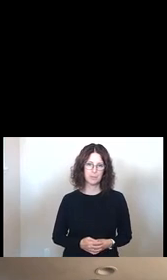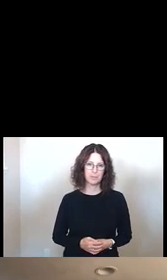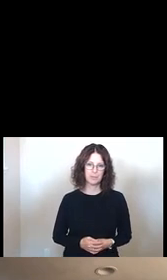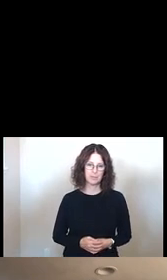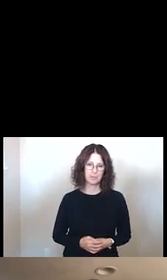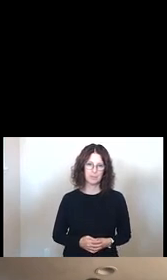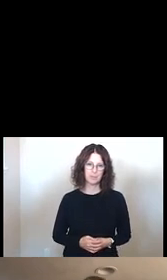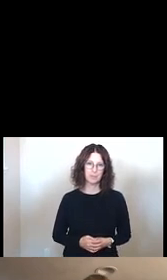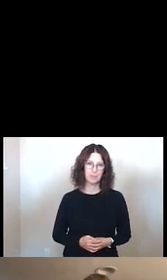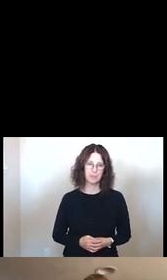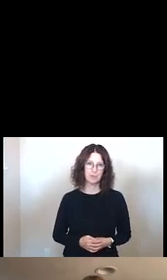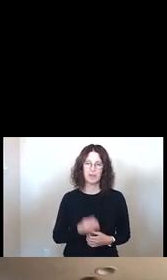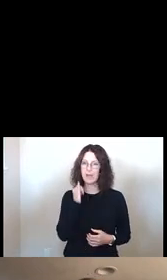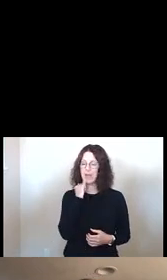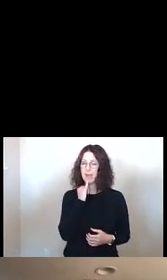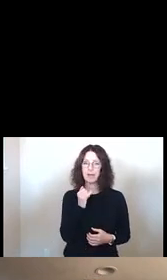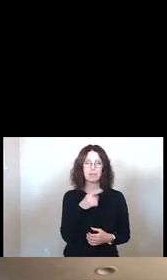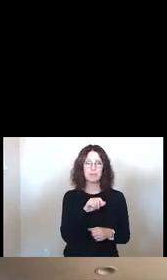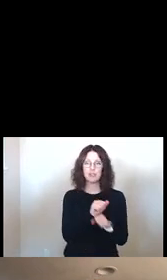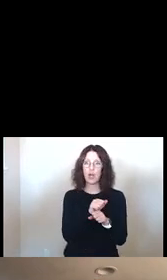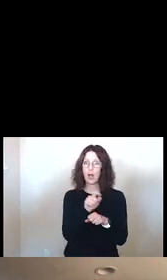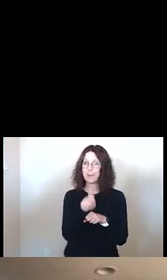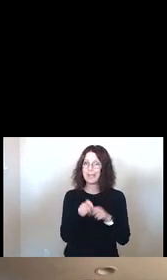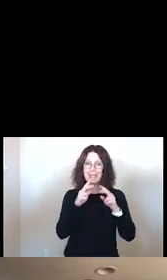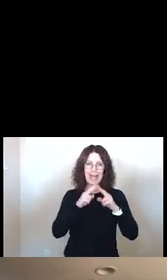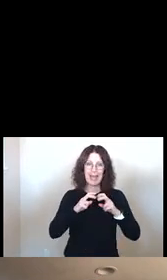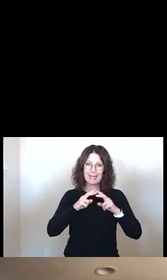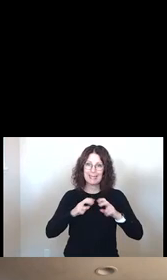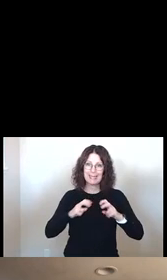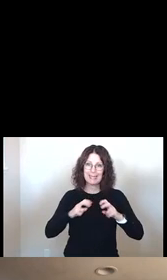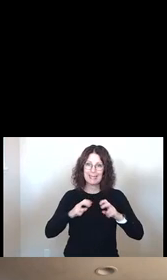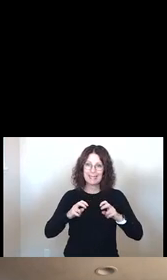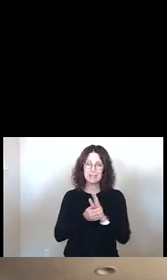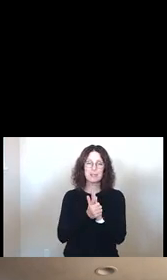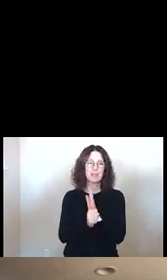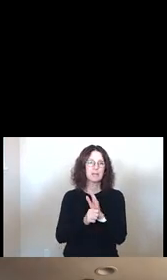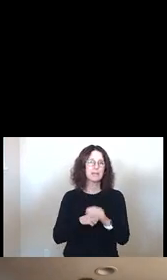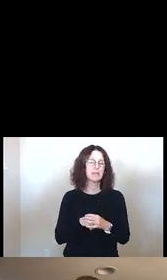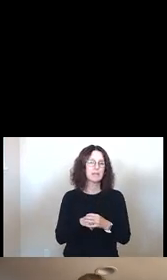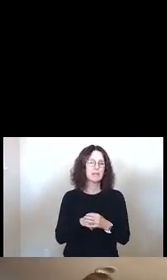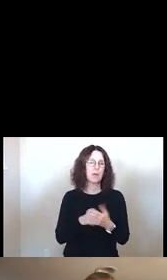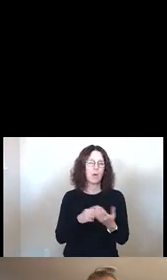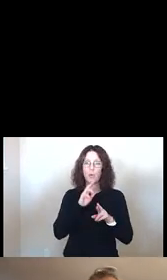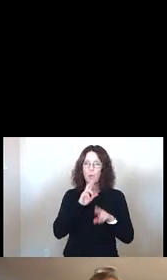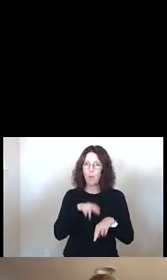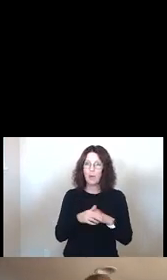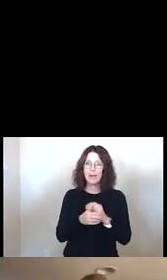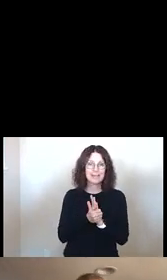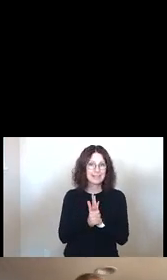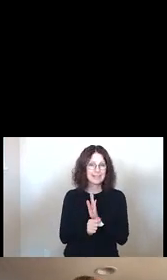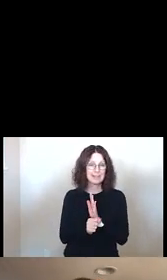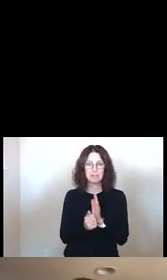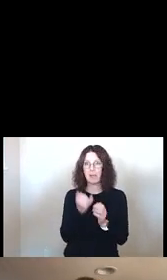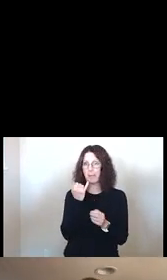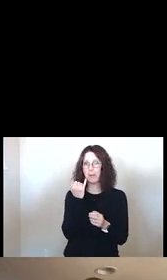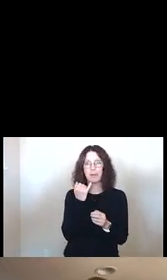there's analytical skills, reporting skills are required, whether that can be within a firm or